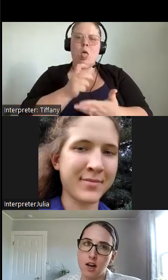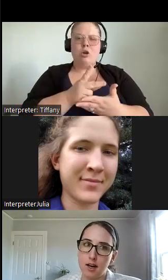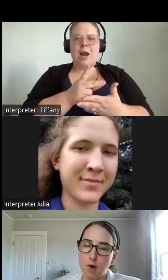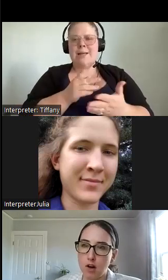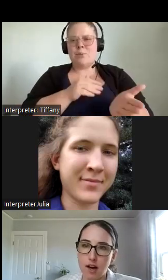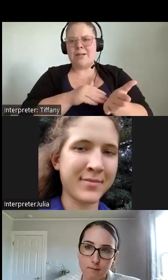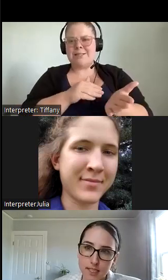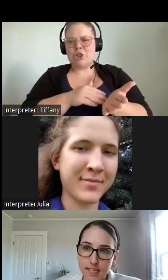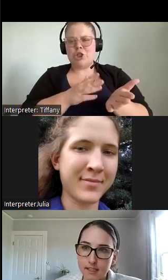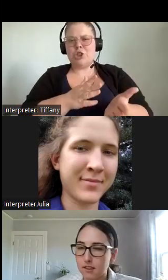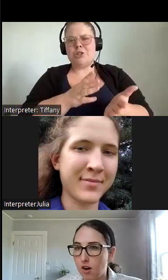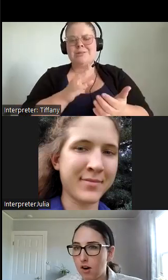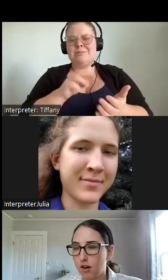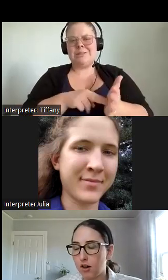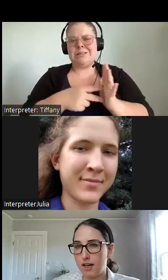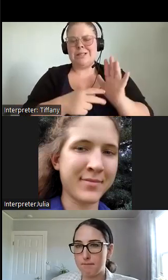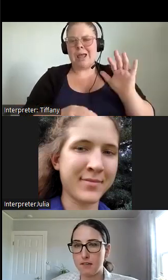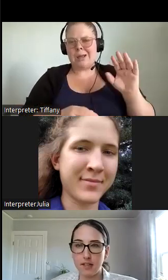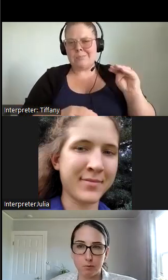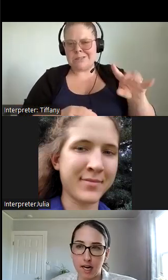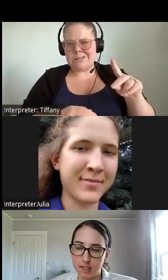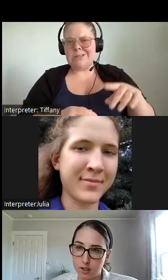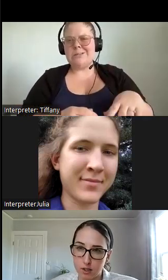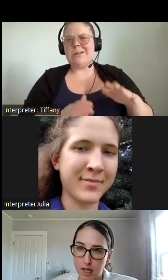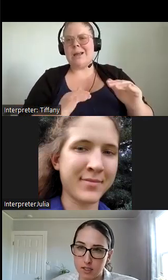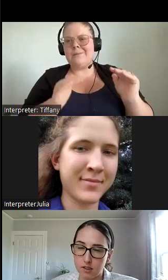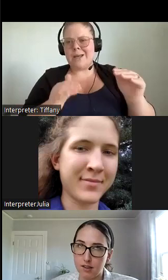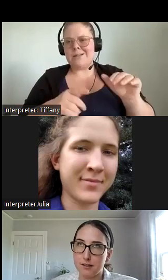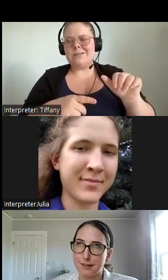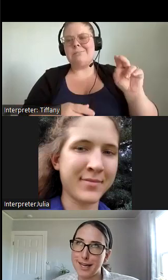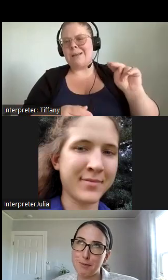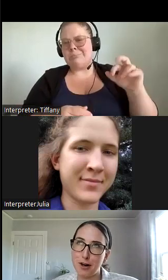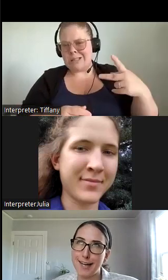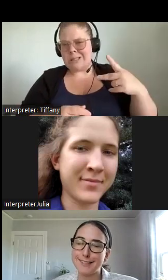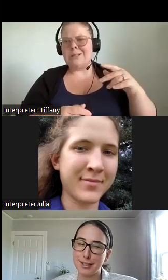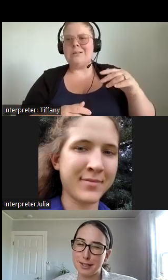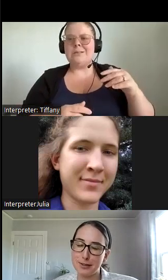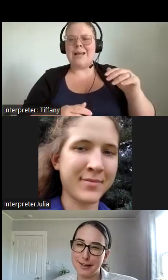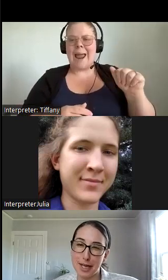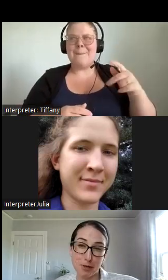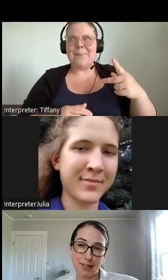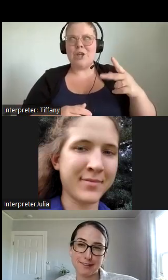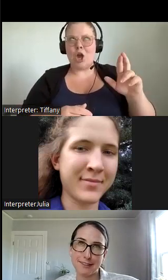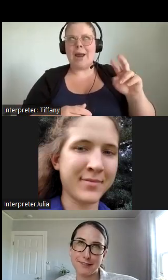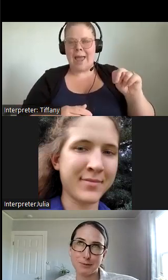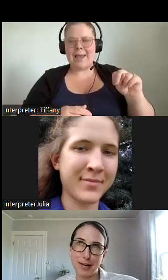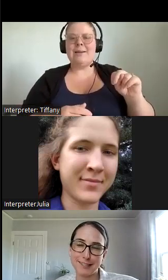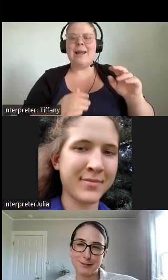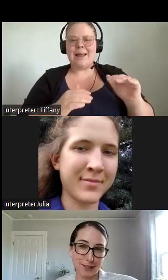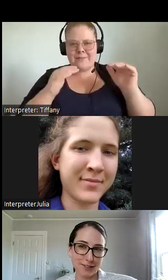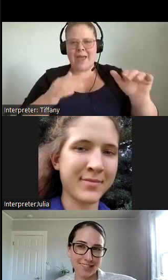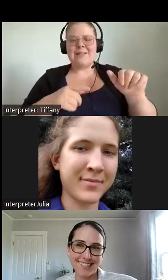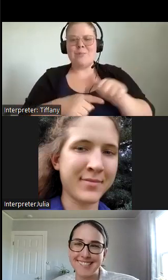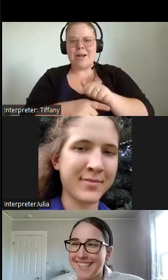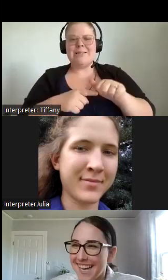are our MDs, our advanced practice nurse practice, APRNs, advanced